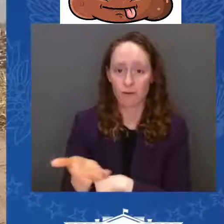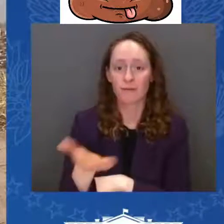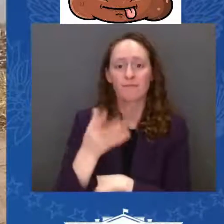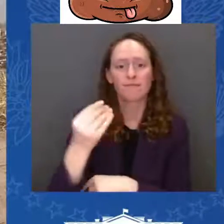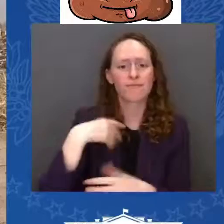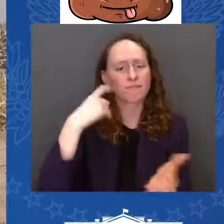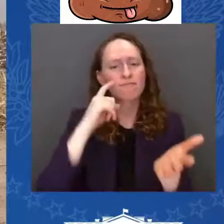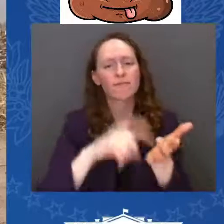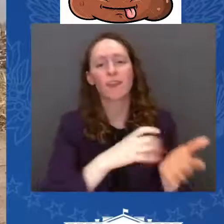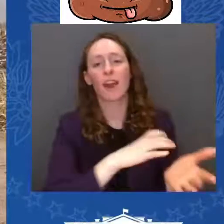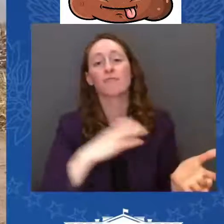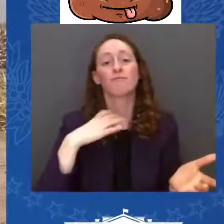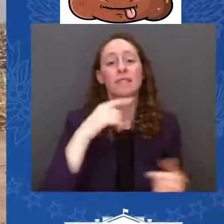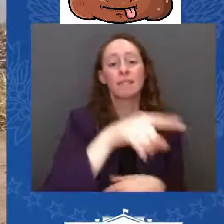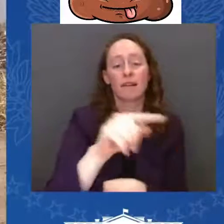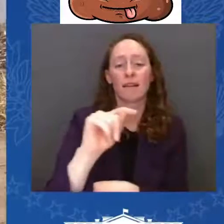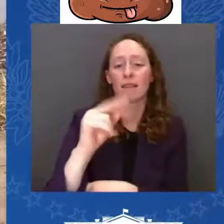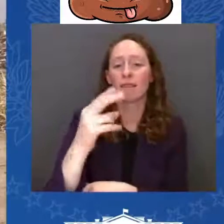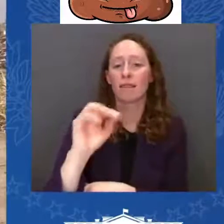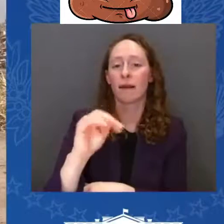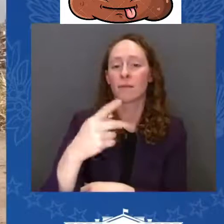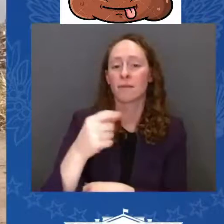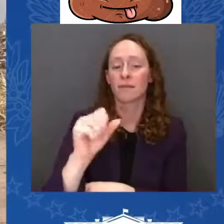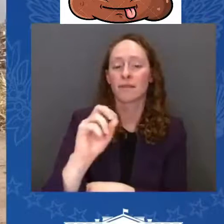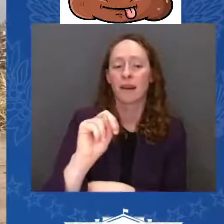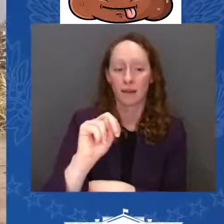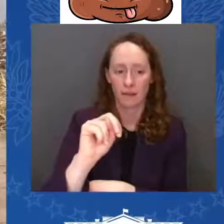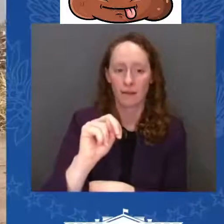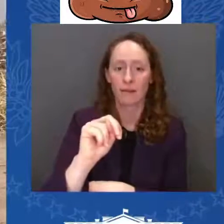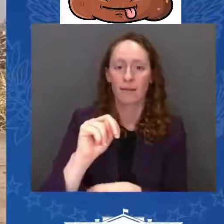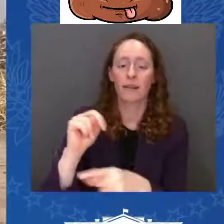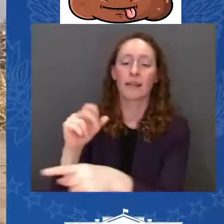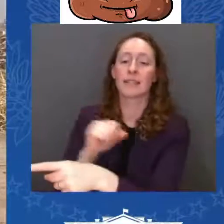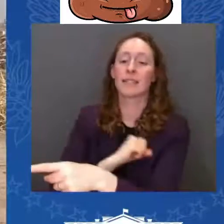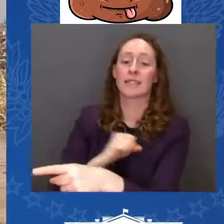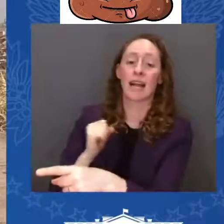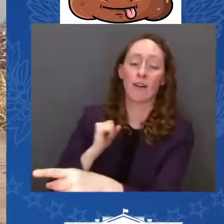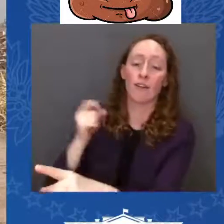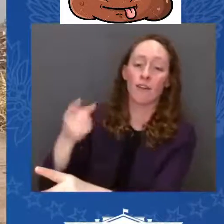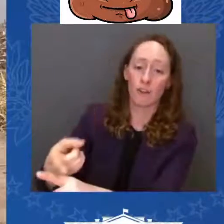Senator Thomas, and others who have come.